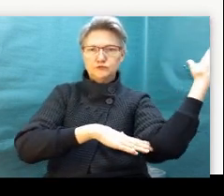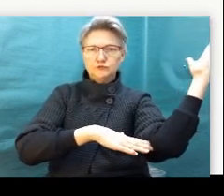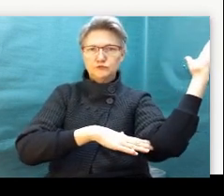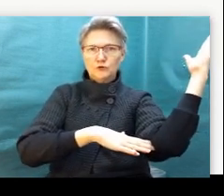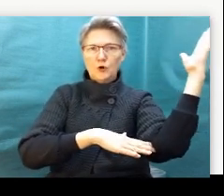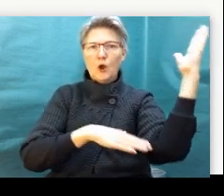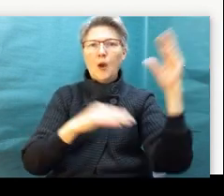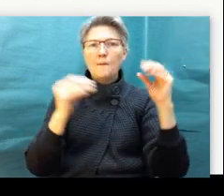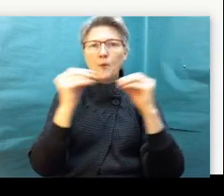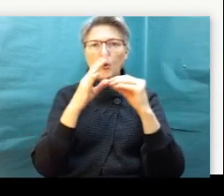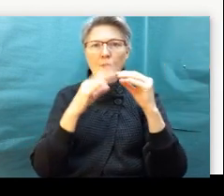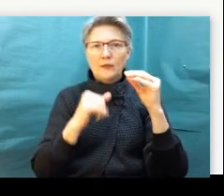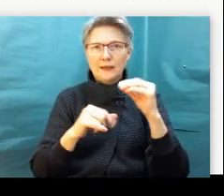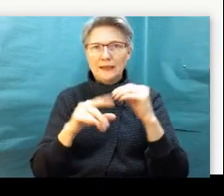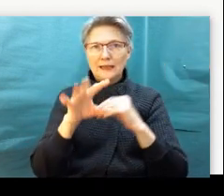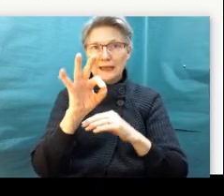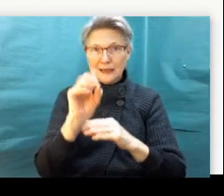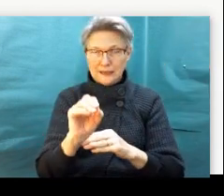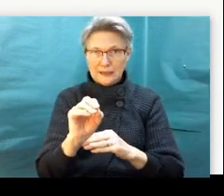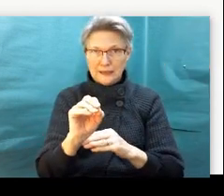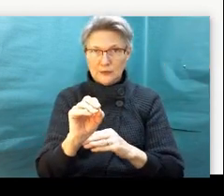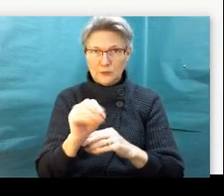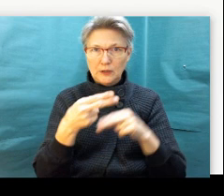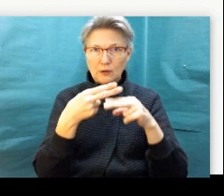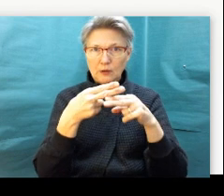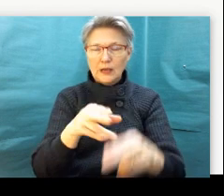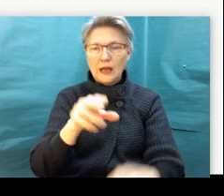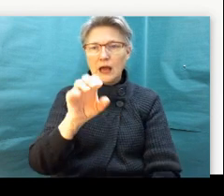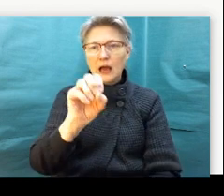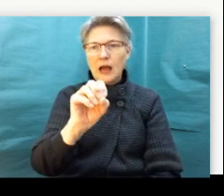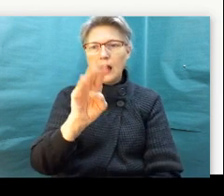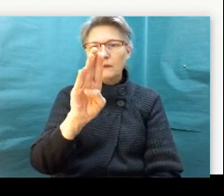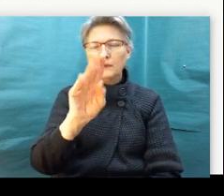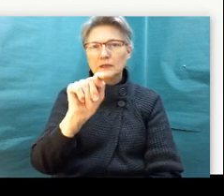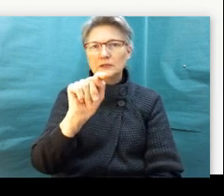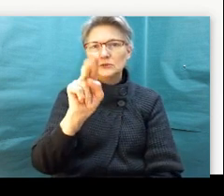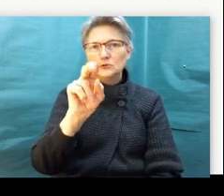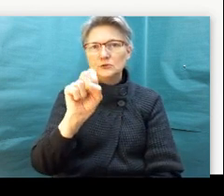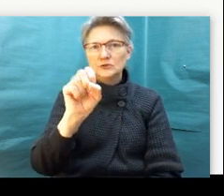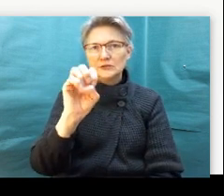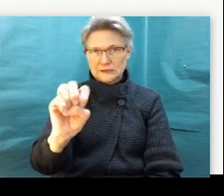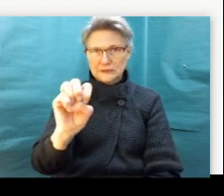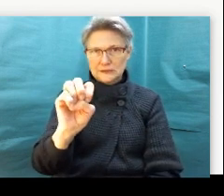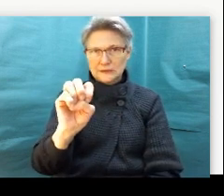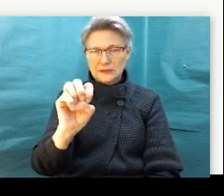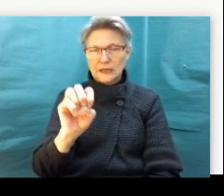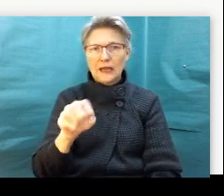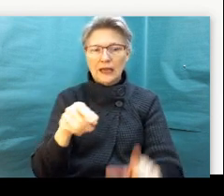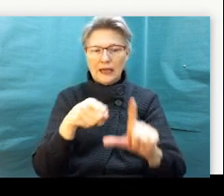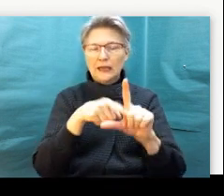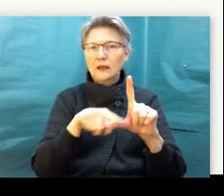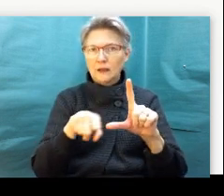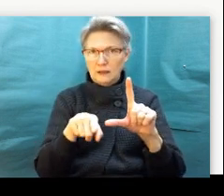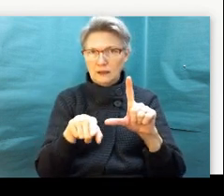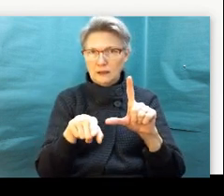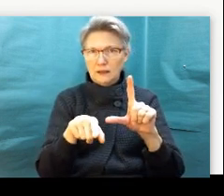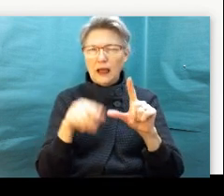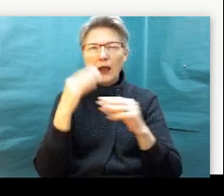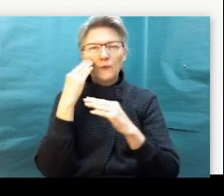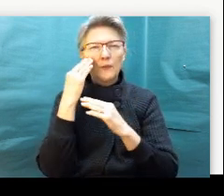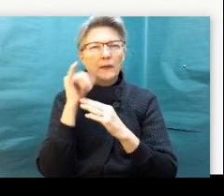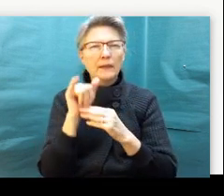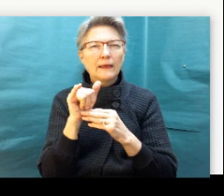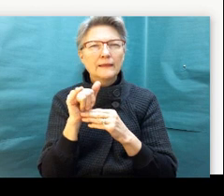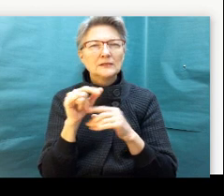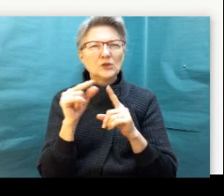or greater than 90 degrees, we call it an obtuse angle. And I remember that because